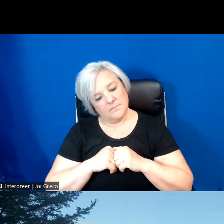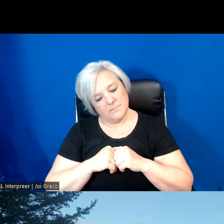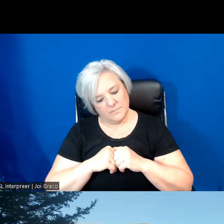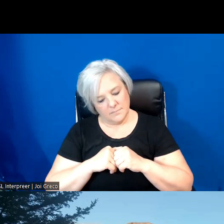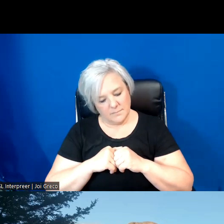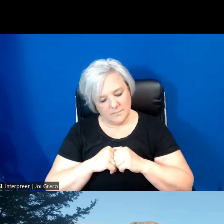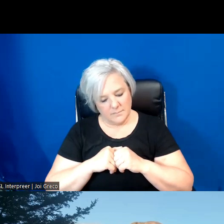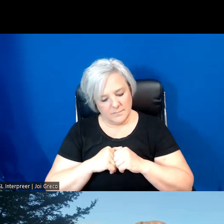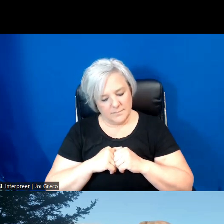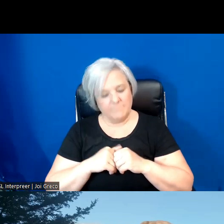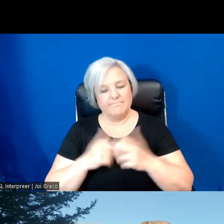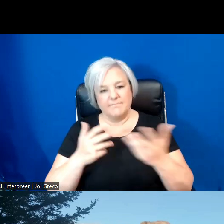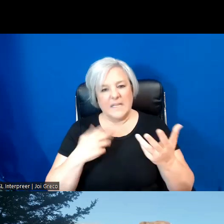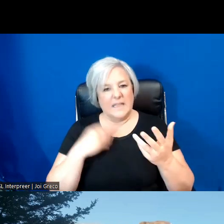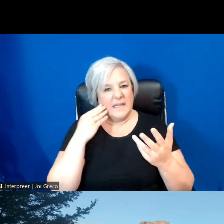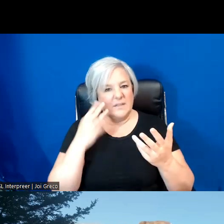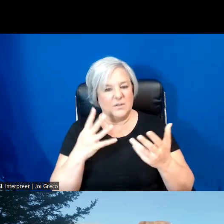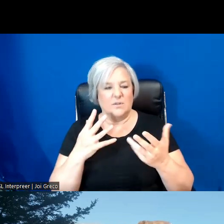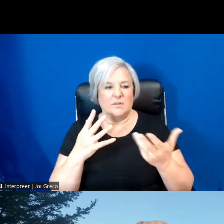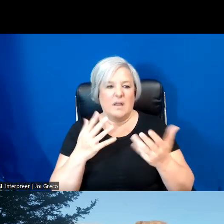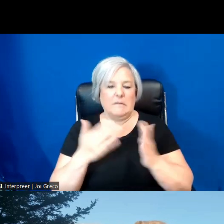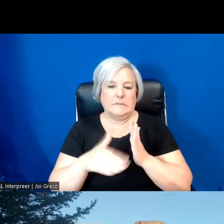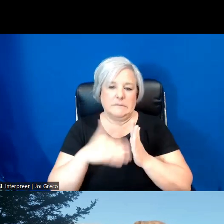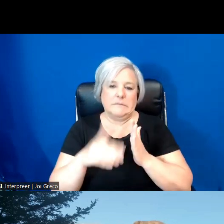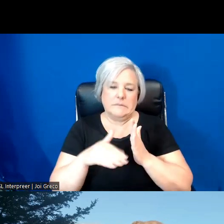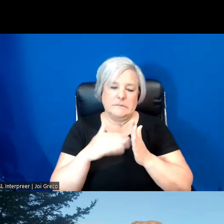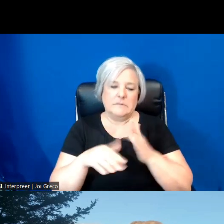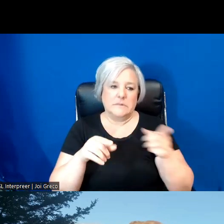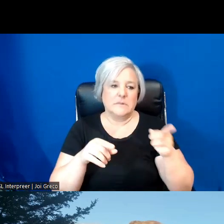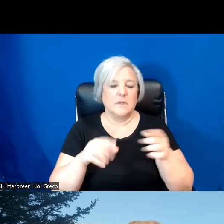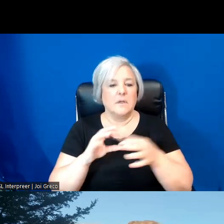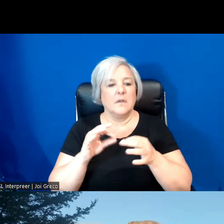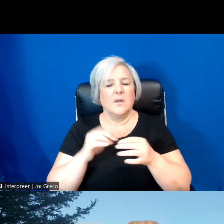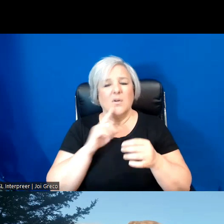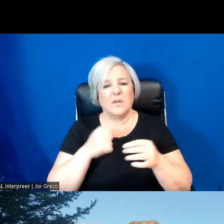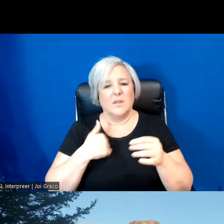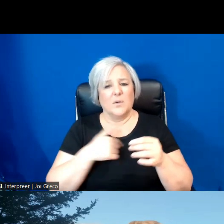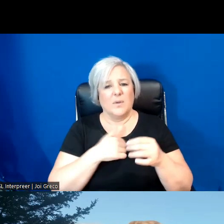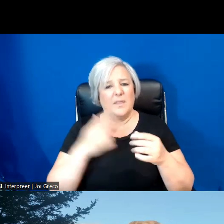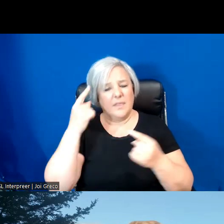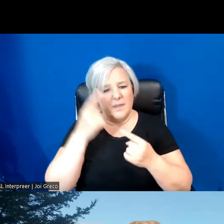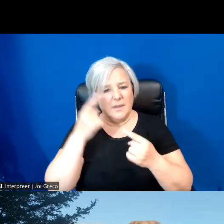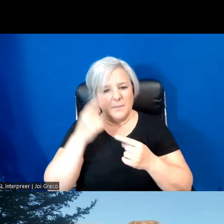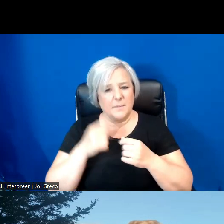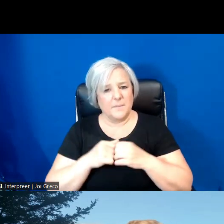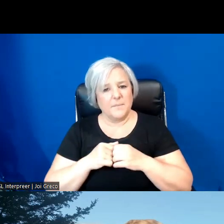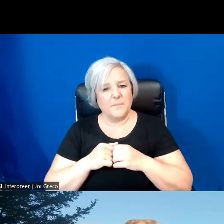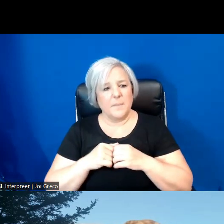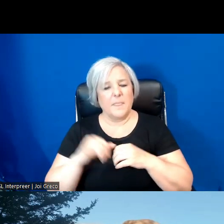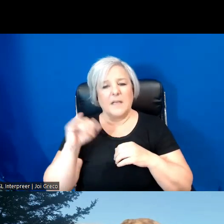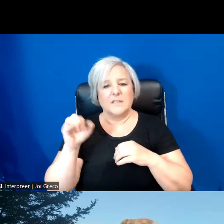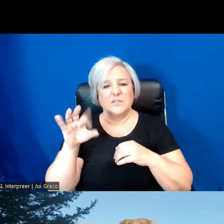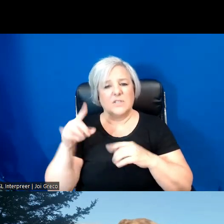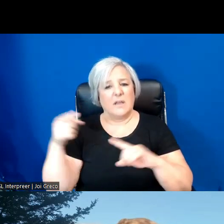Like I said, I guess I've kind of beat this drum pretty hard. We really think that, to Jared's